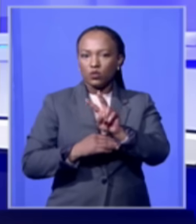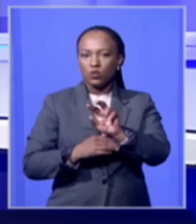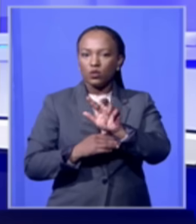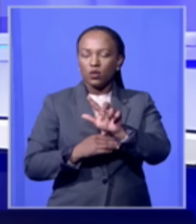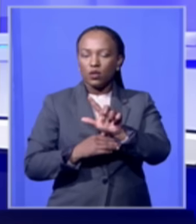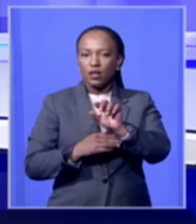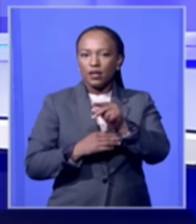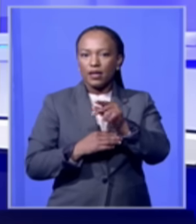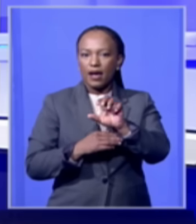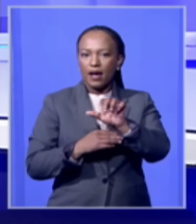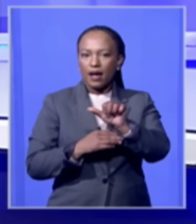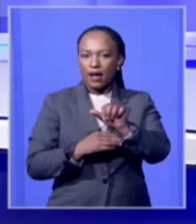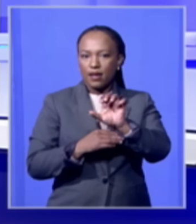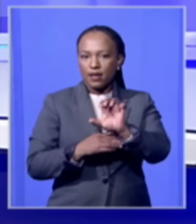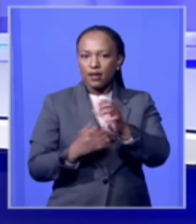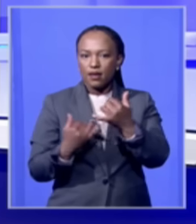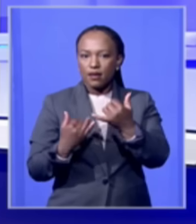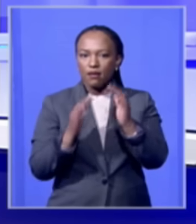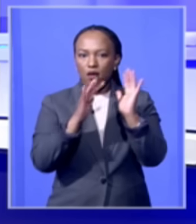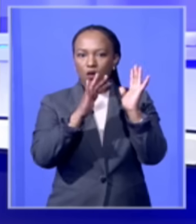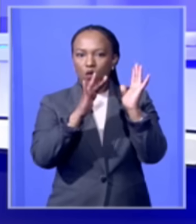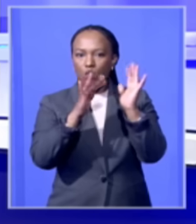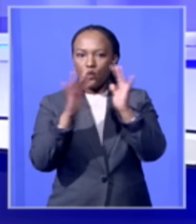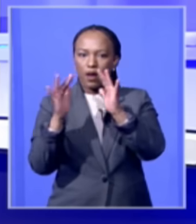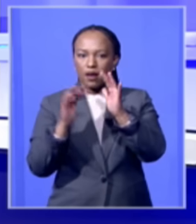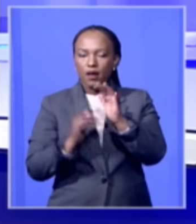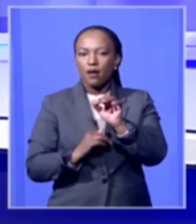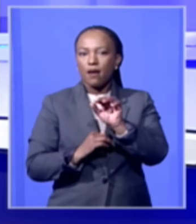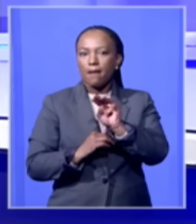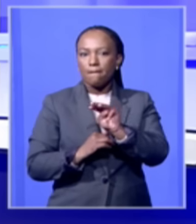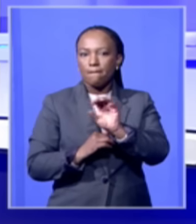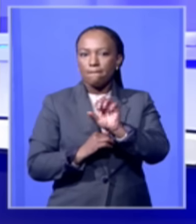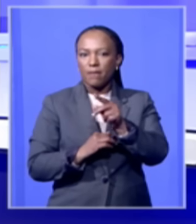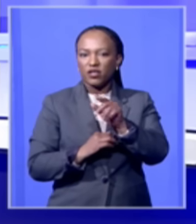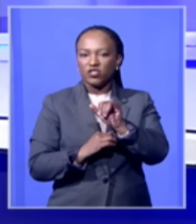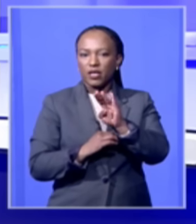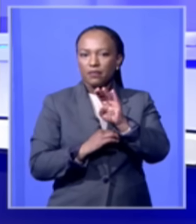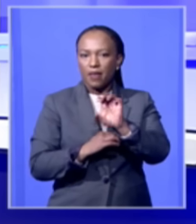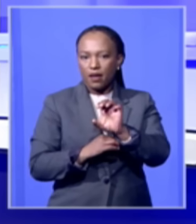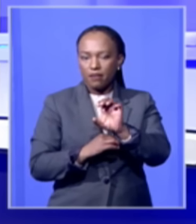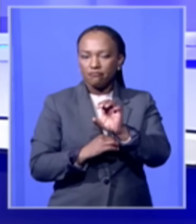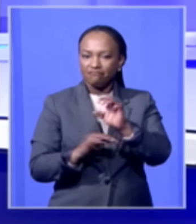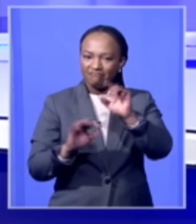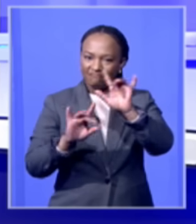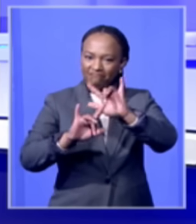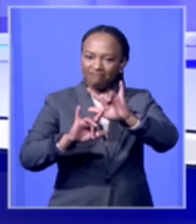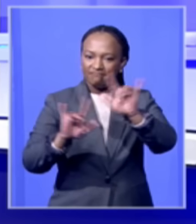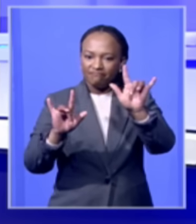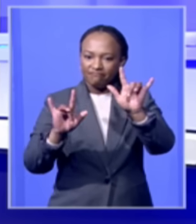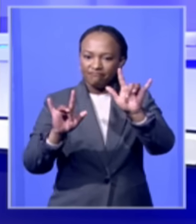go sasa ga bjale go latela kakanyo ya maemo a boso ka kgaetšedi Mashibe Kganyana gabotse.